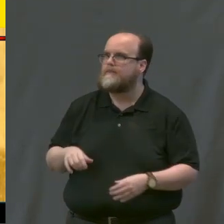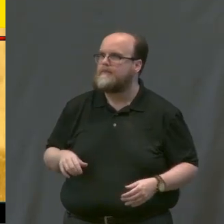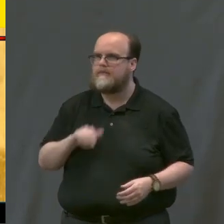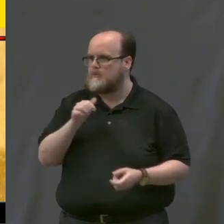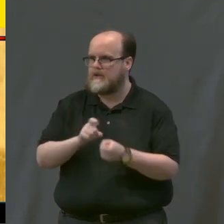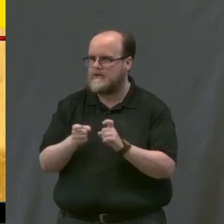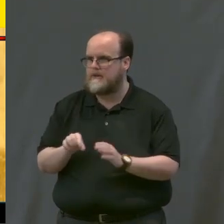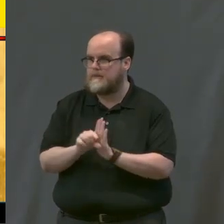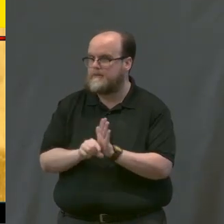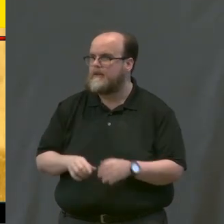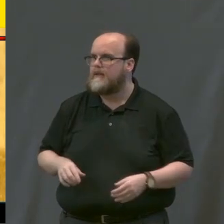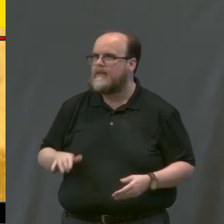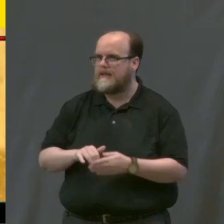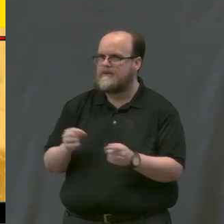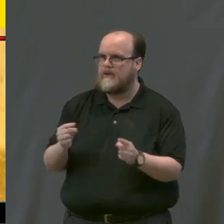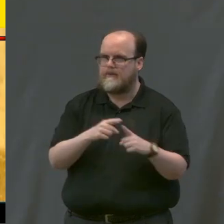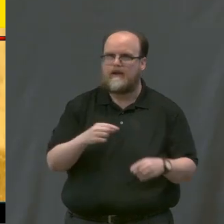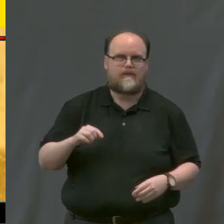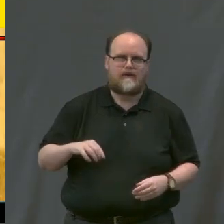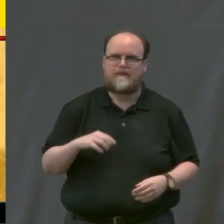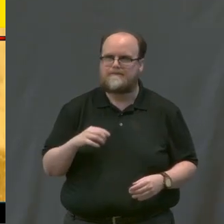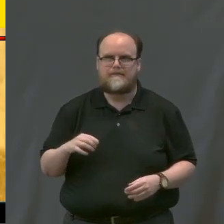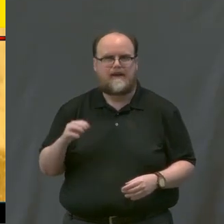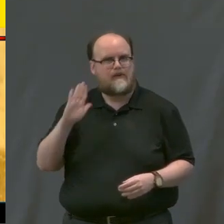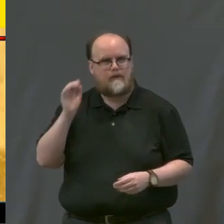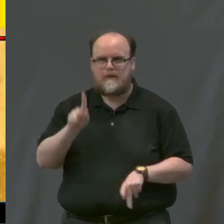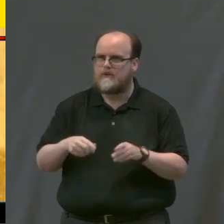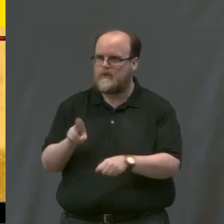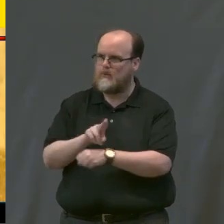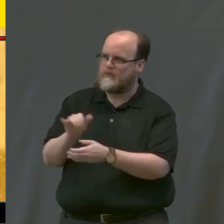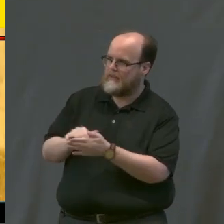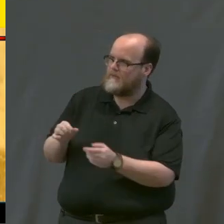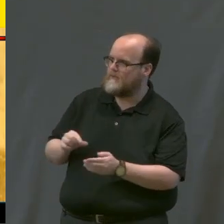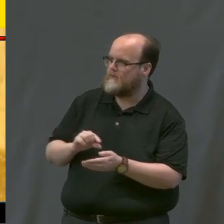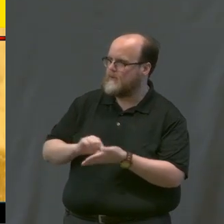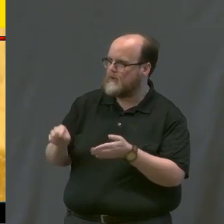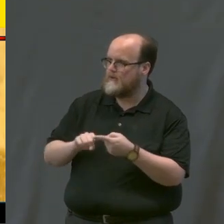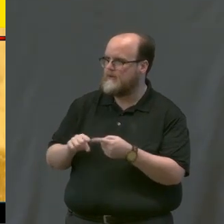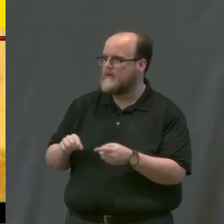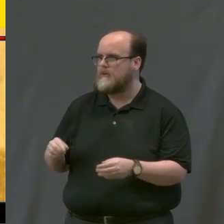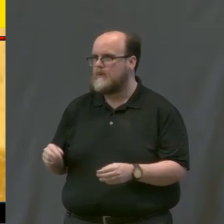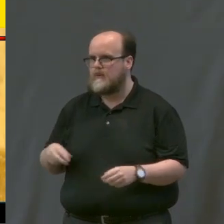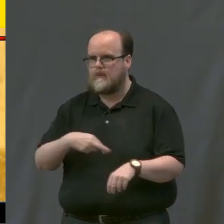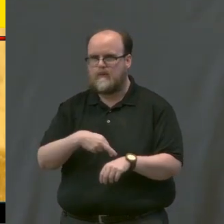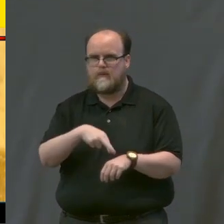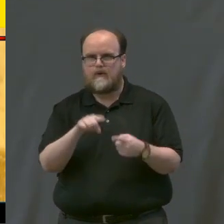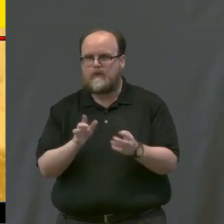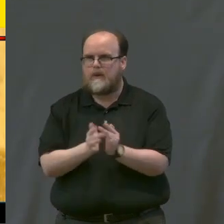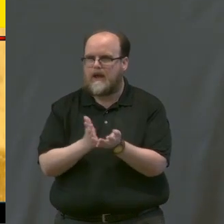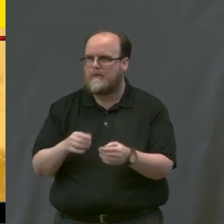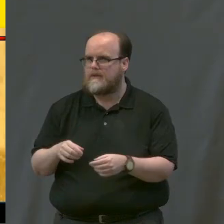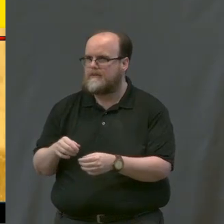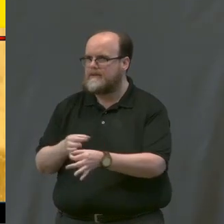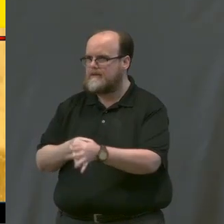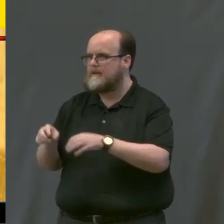more controversial because I've heard all my life, I still hear people using this verse to refer to the Bible as opposed to referring